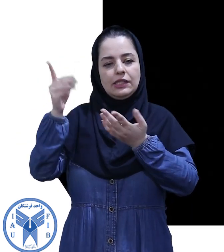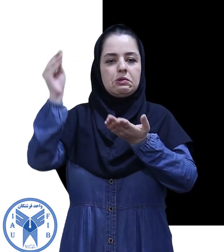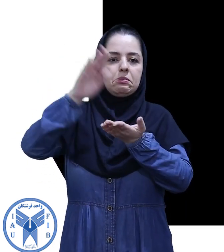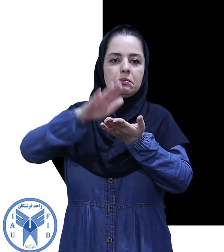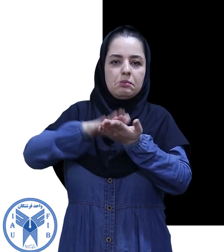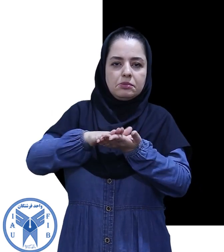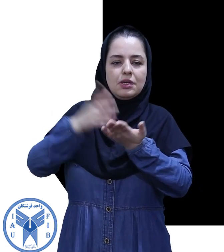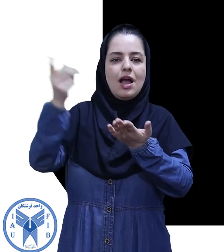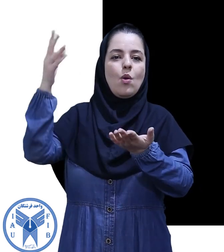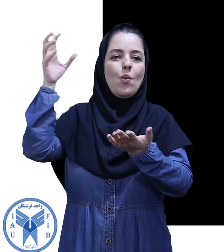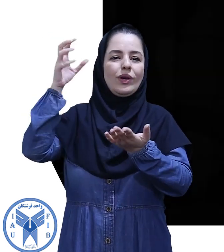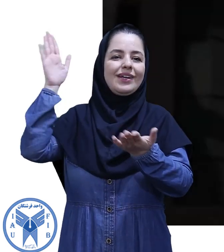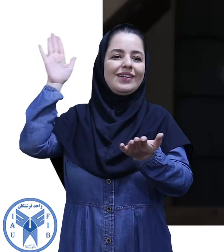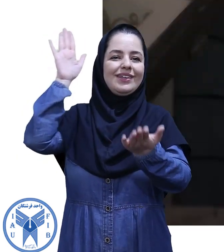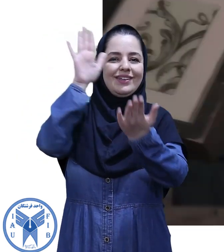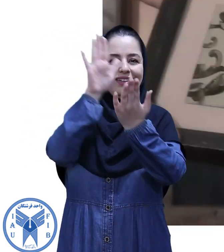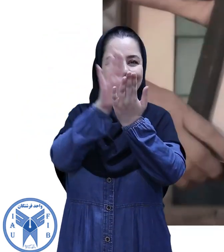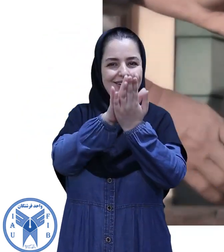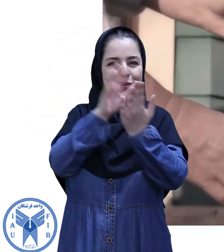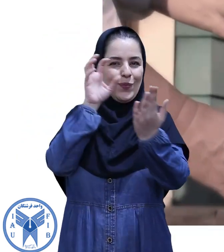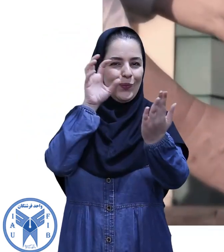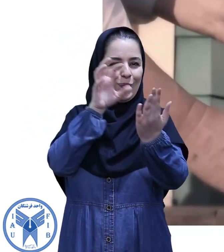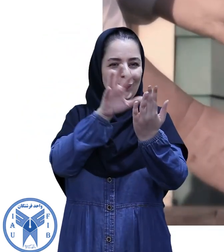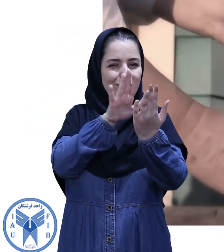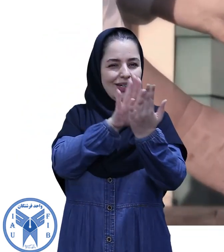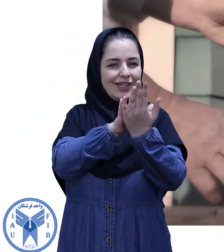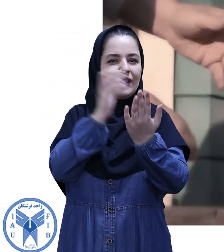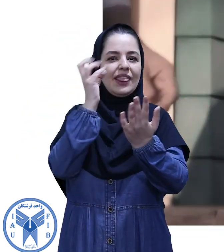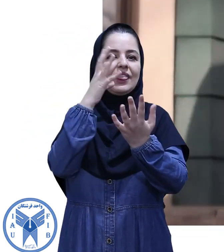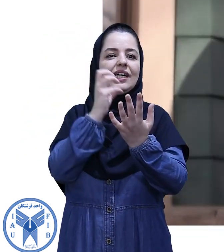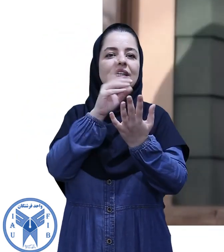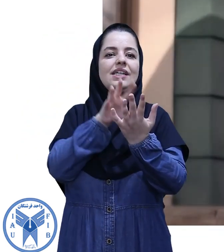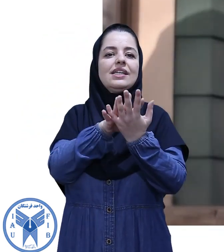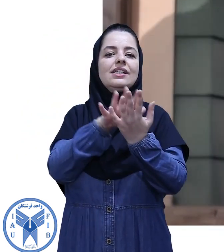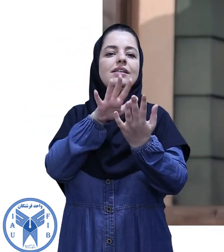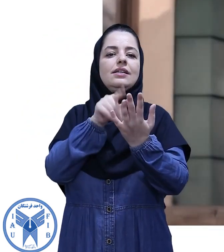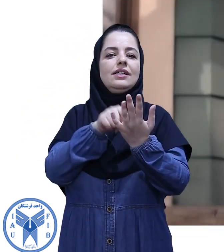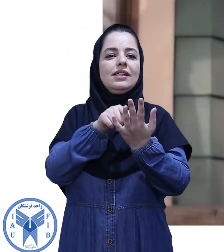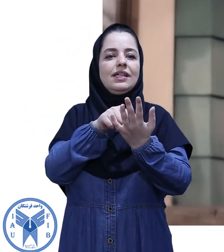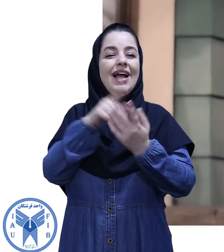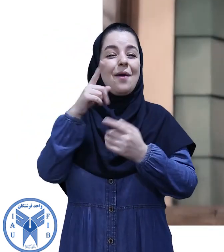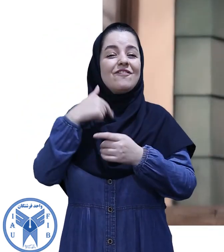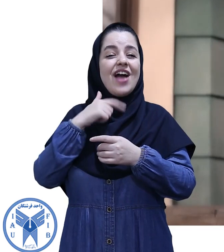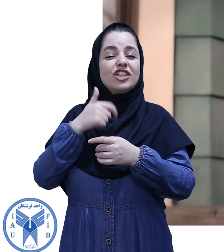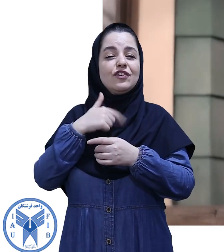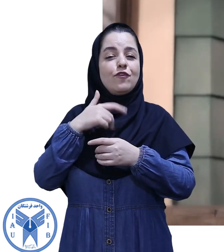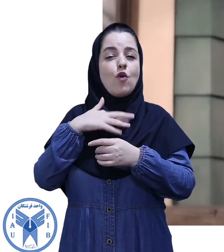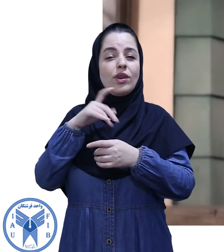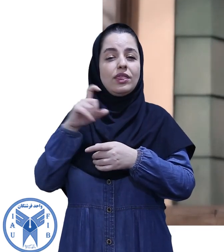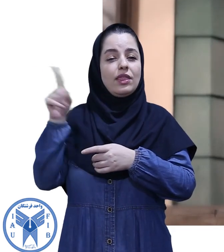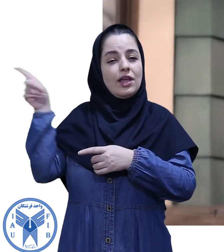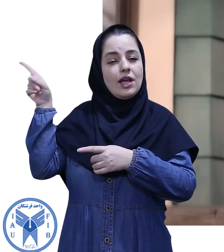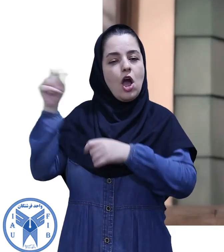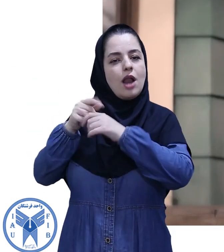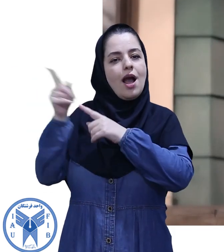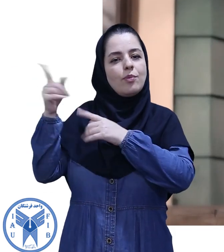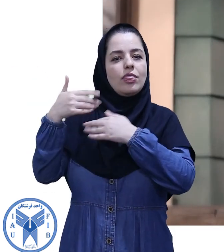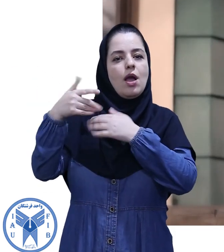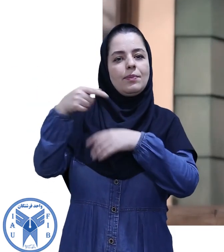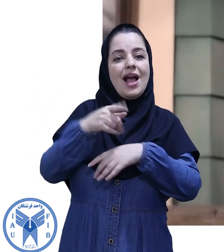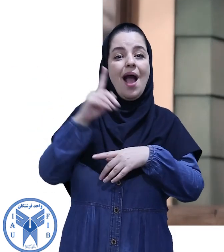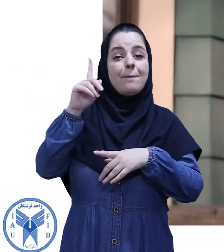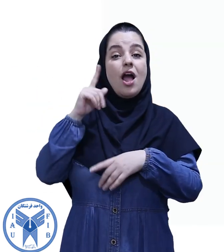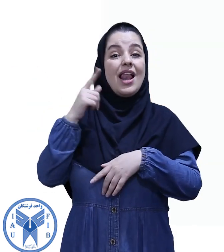on top of the paper, put a piece of glass on top of that, and lay it in the sunlight. It will darken. Up to that point, it's not so much different than